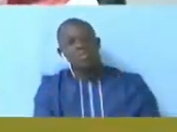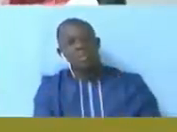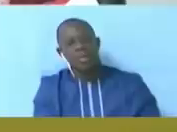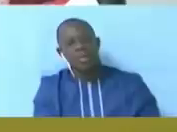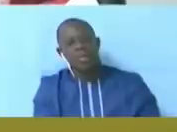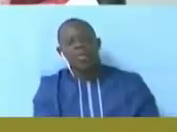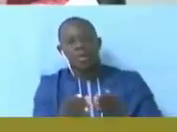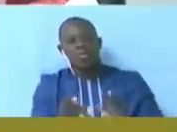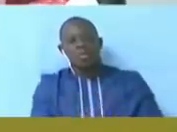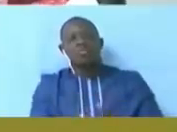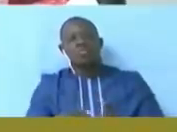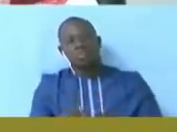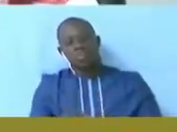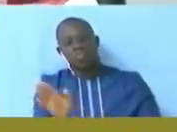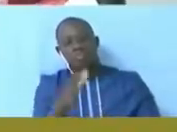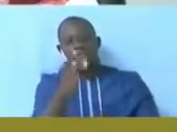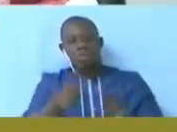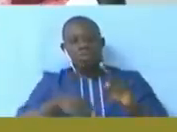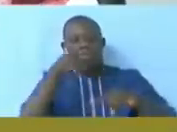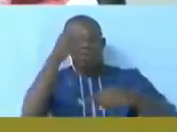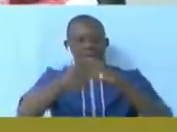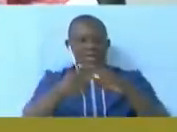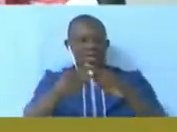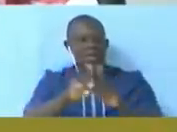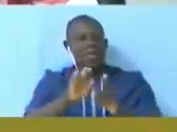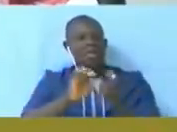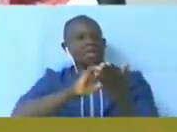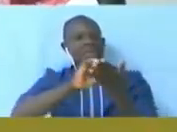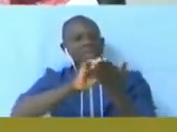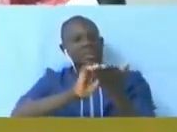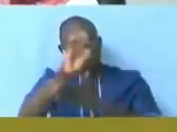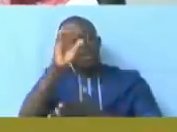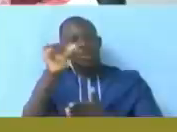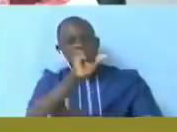next destination, your next postings. Where was that?